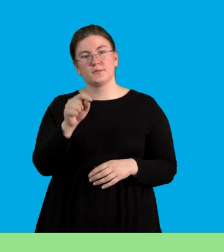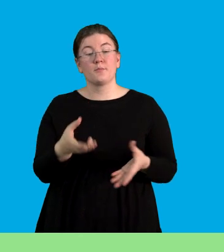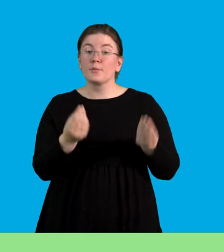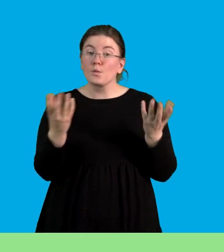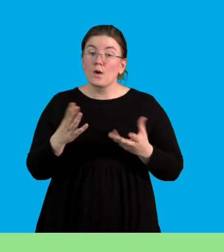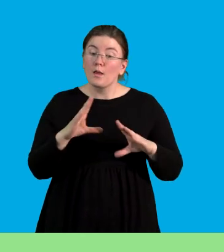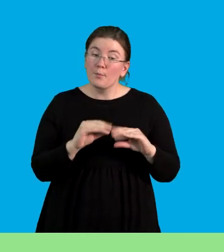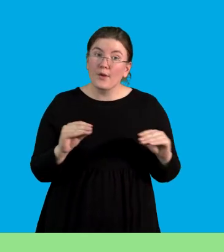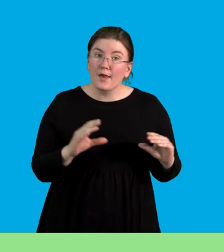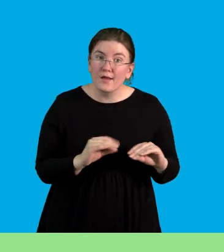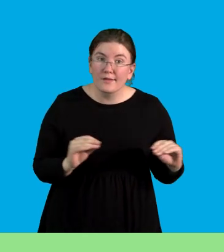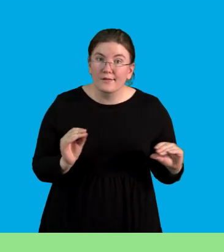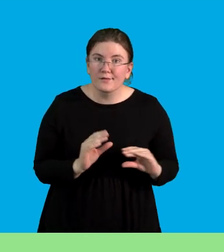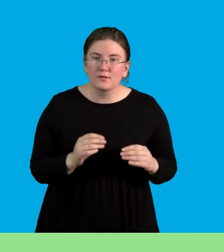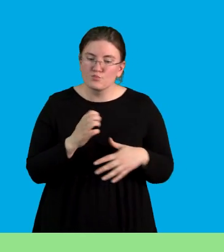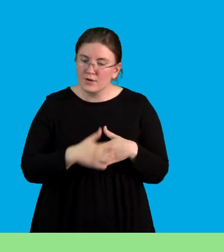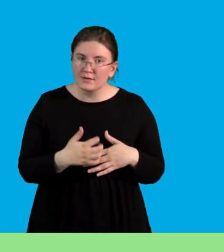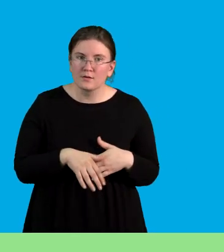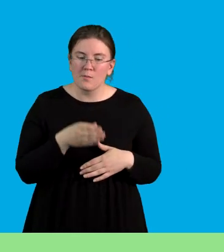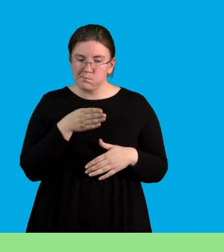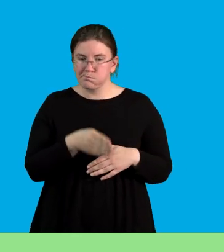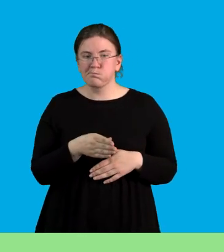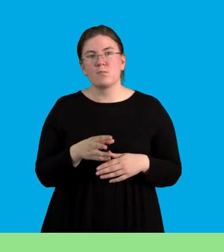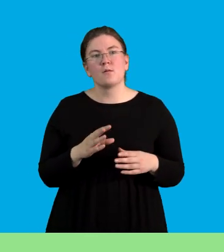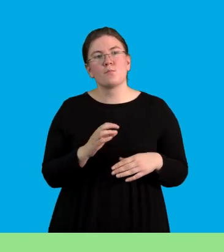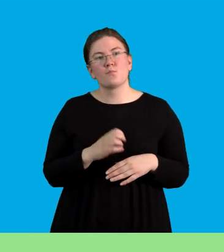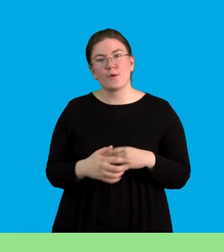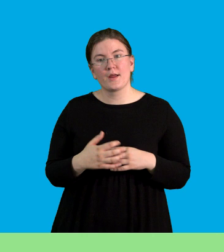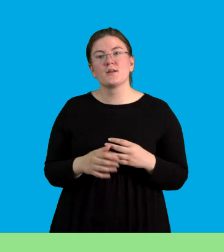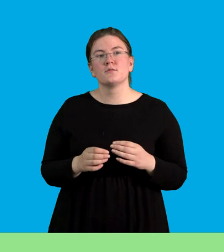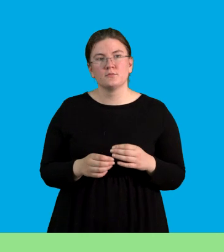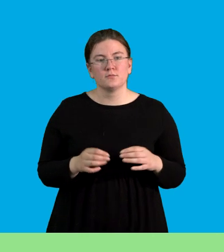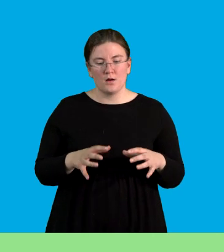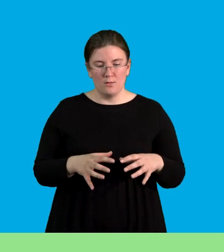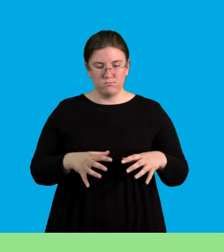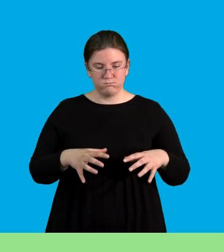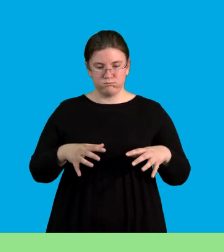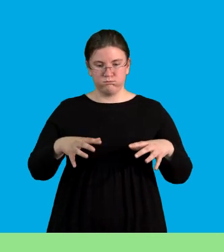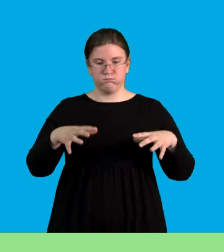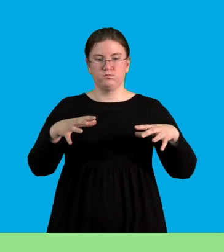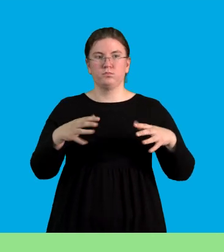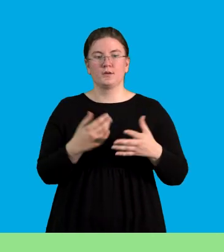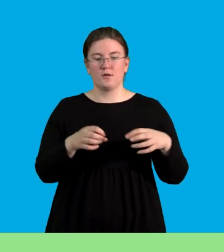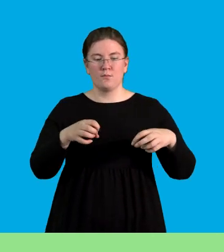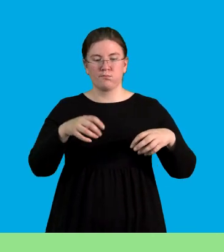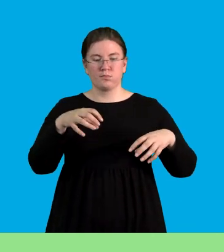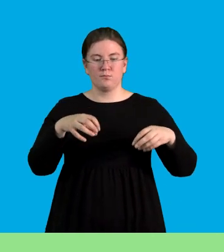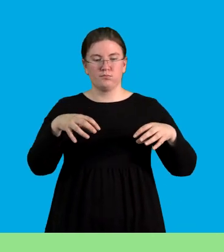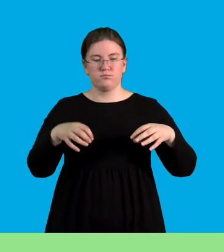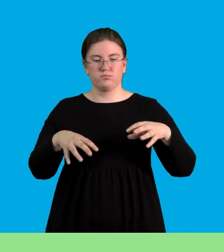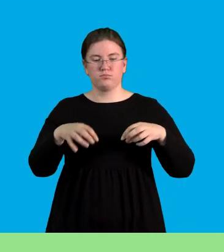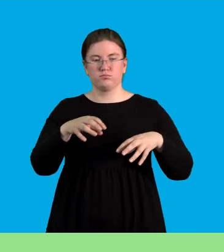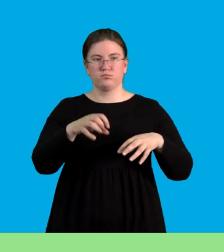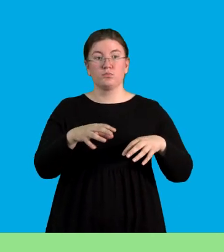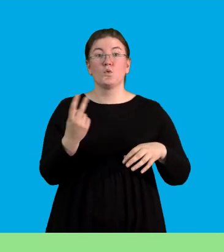found in bread and helps with bread to rise so that it also has those bubbles.